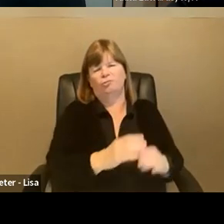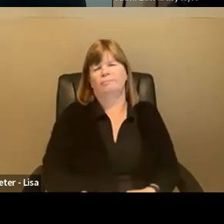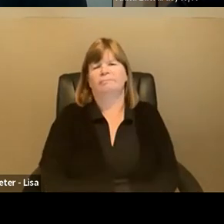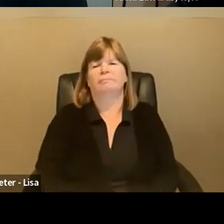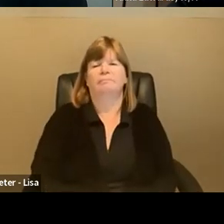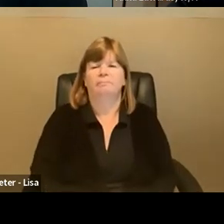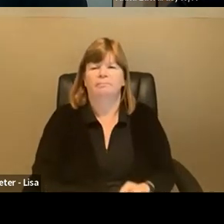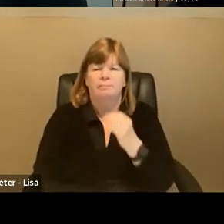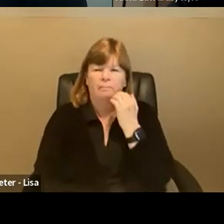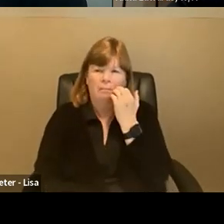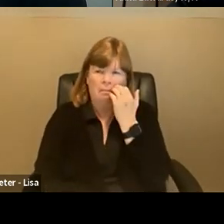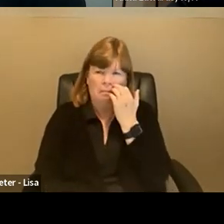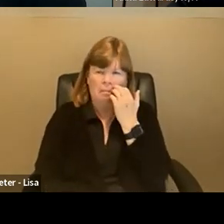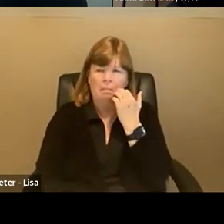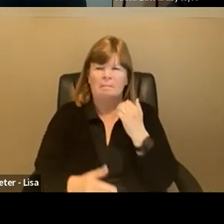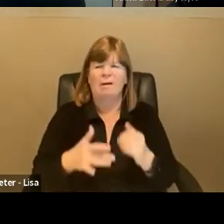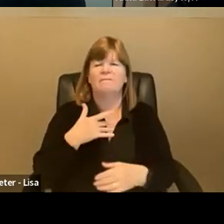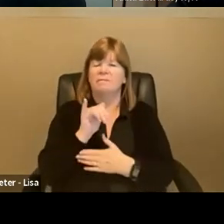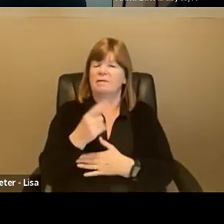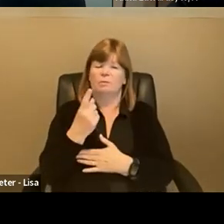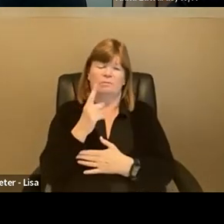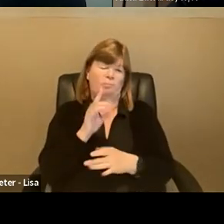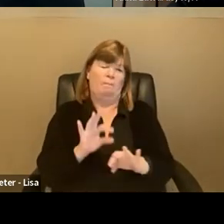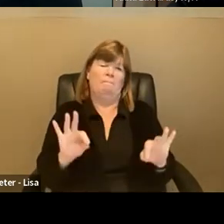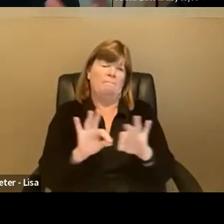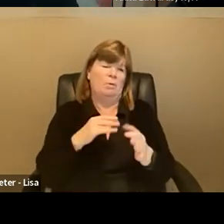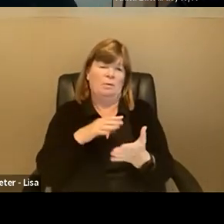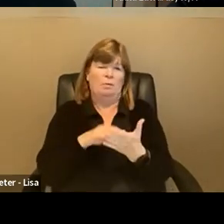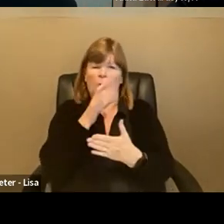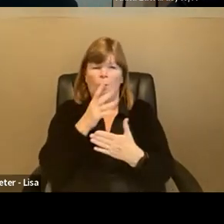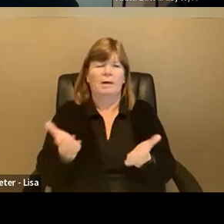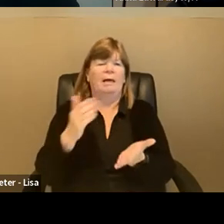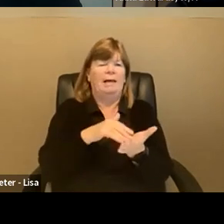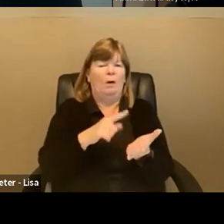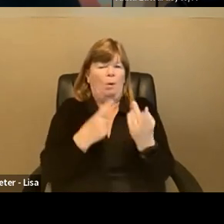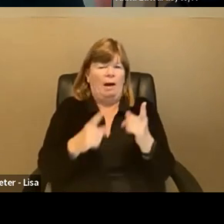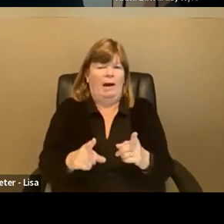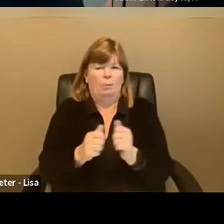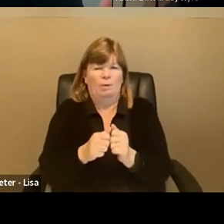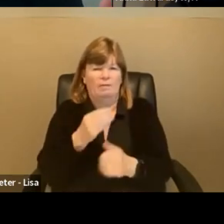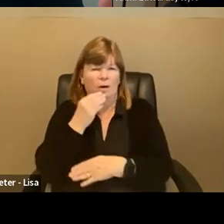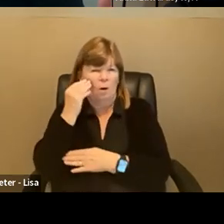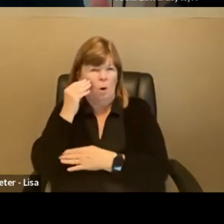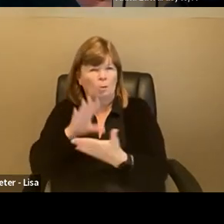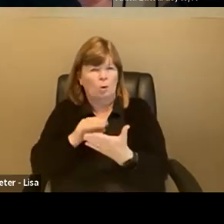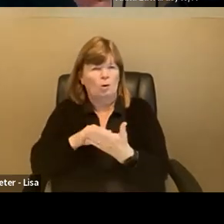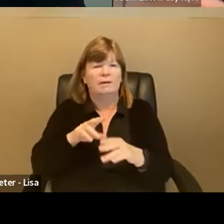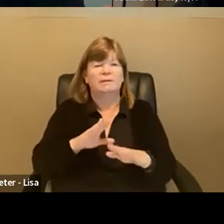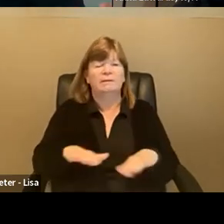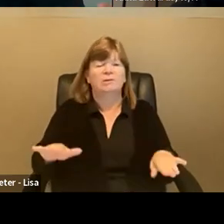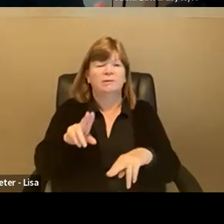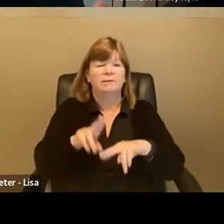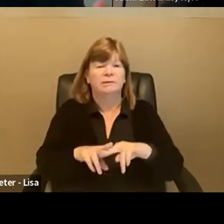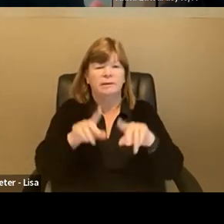think, I think that's one of the things we learned, that we don't want to repeat what happened at home learning, because kids were sitting in front of a screen all day and being